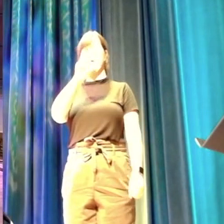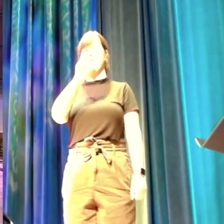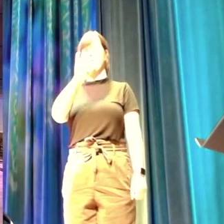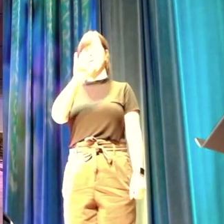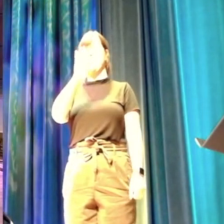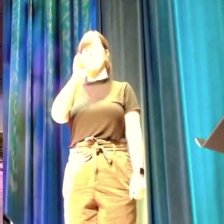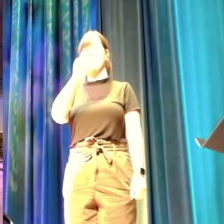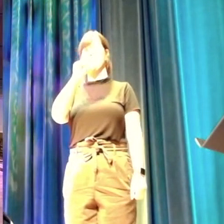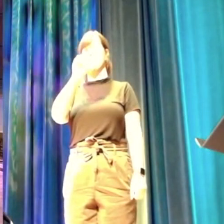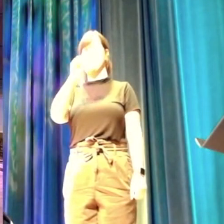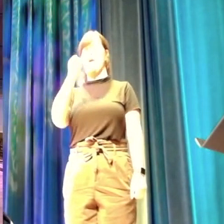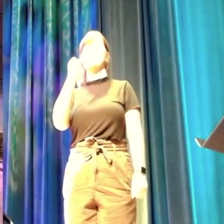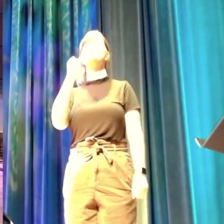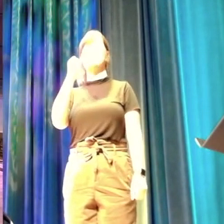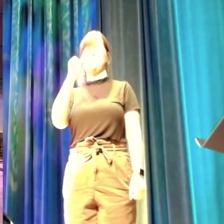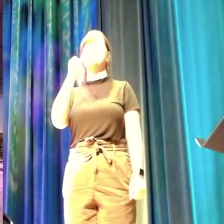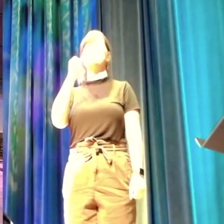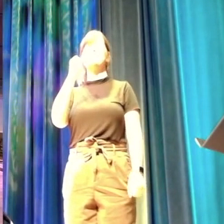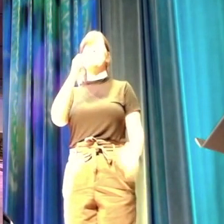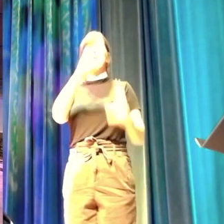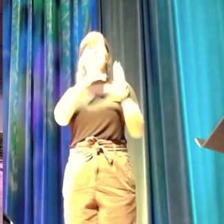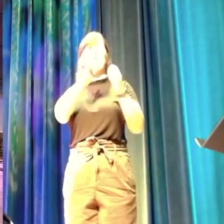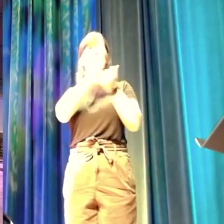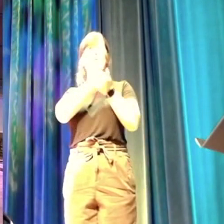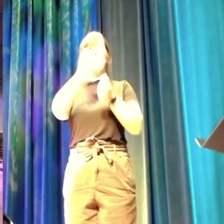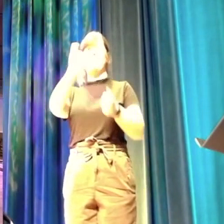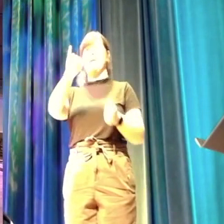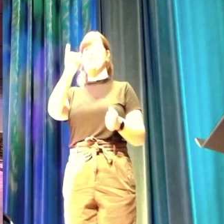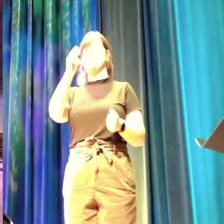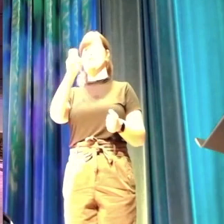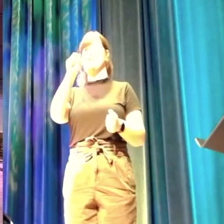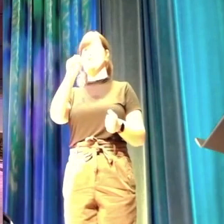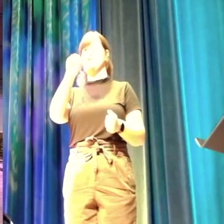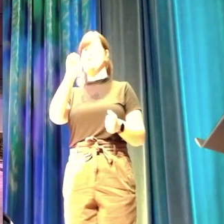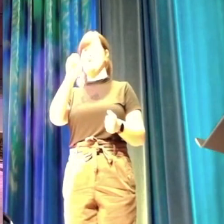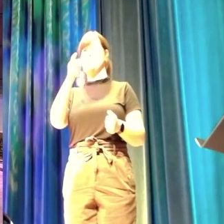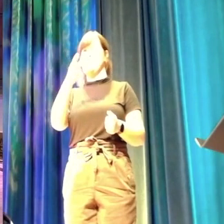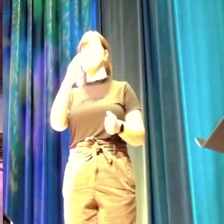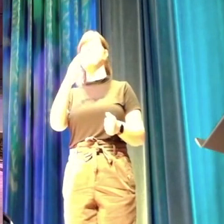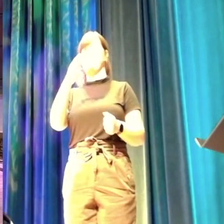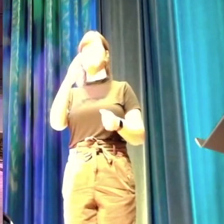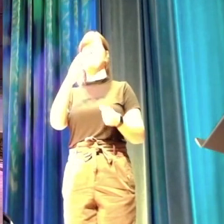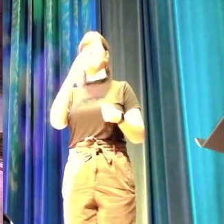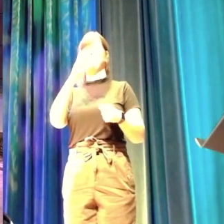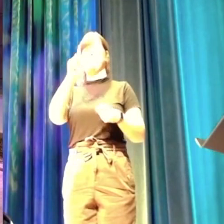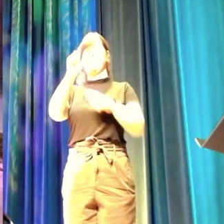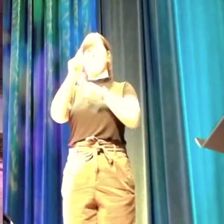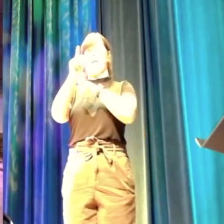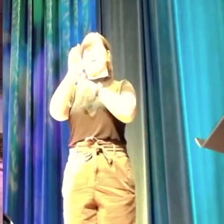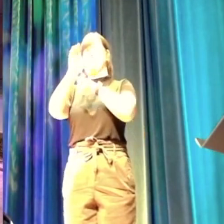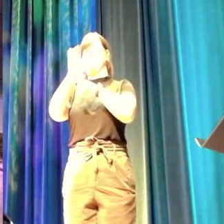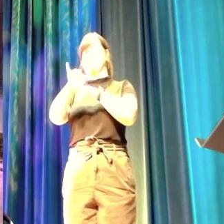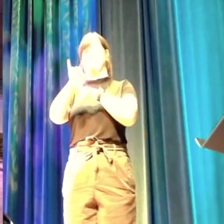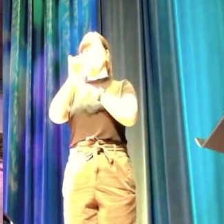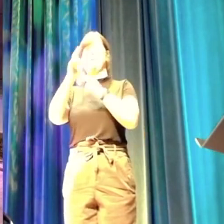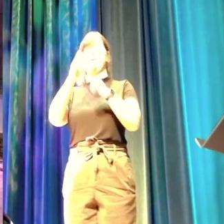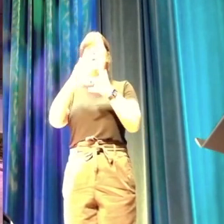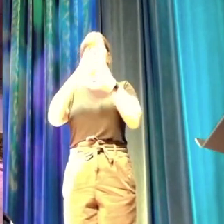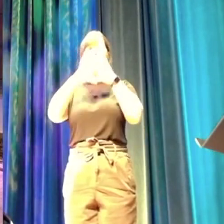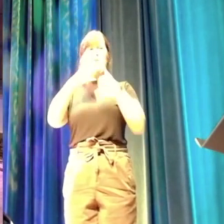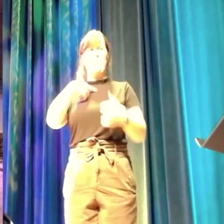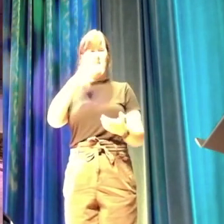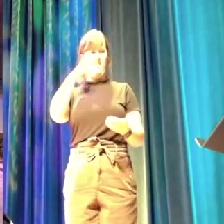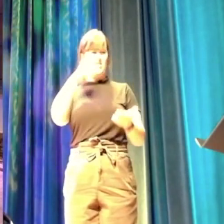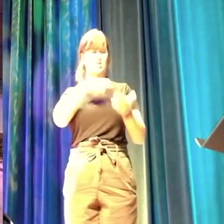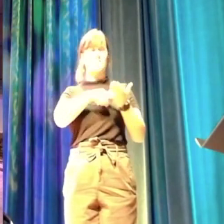line that said Joseph B. Young Jr. inaugural legacy award. My first thought was junk